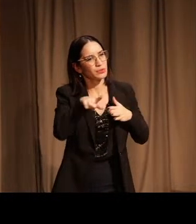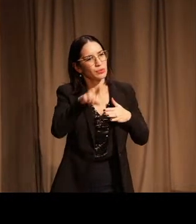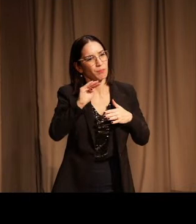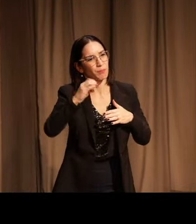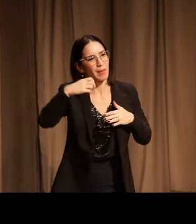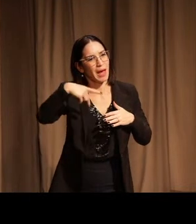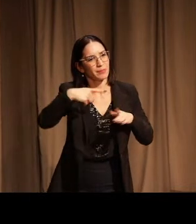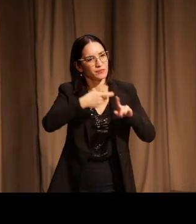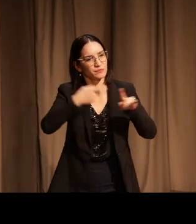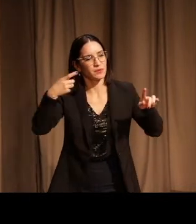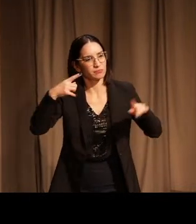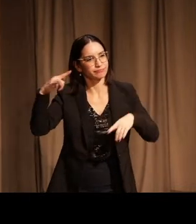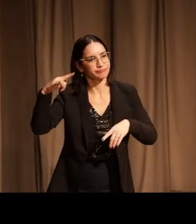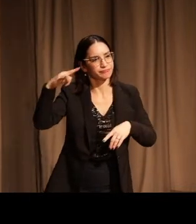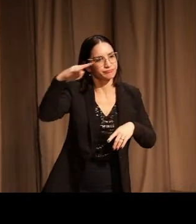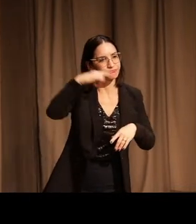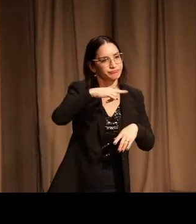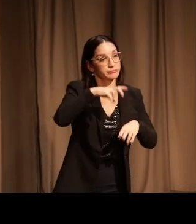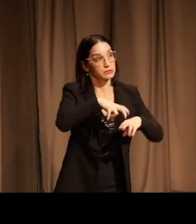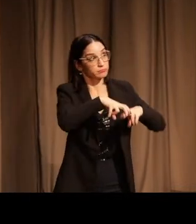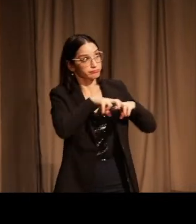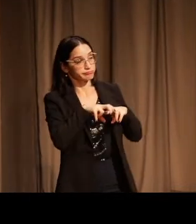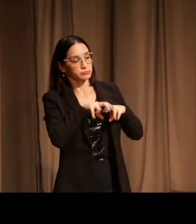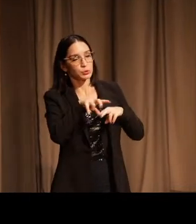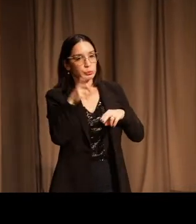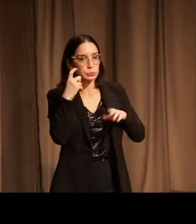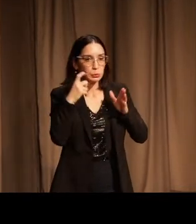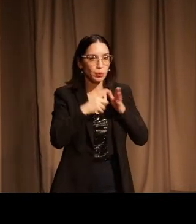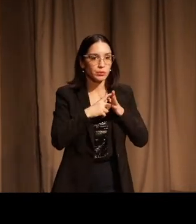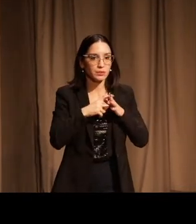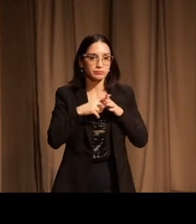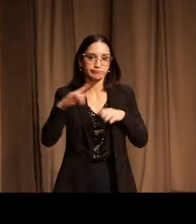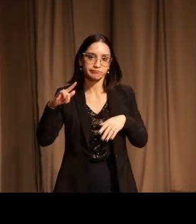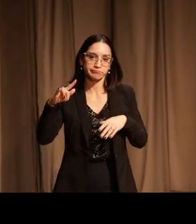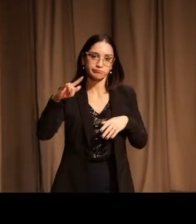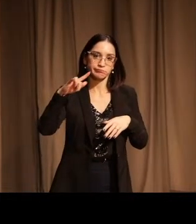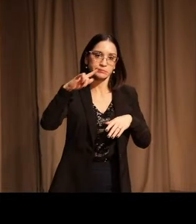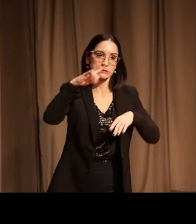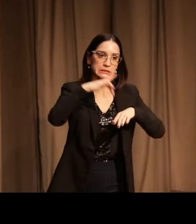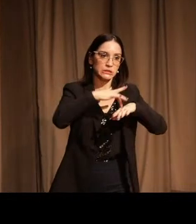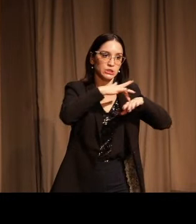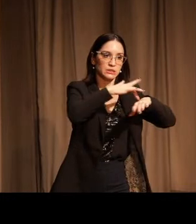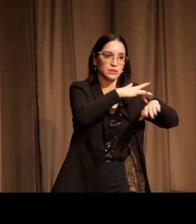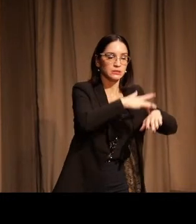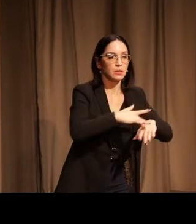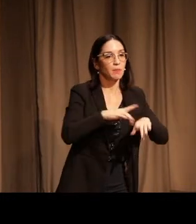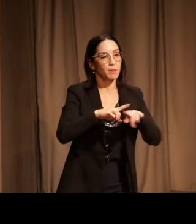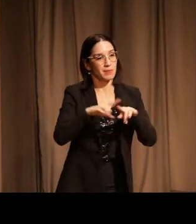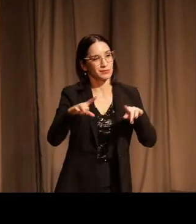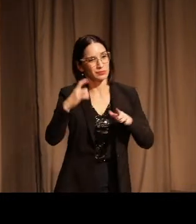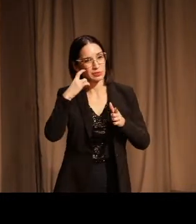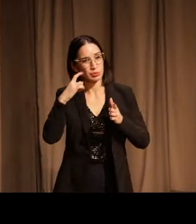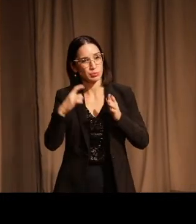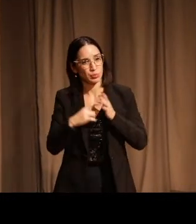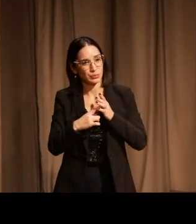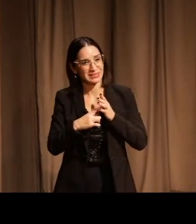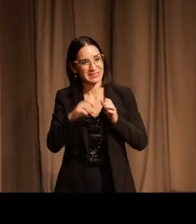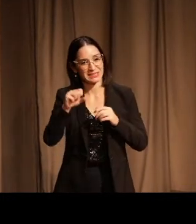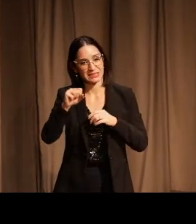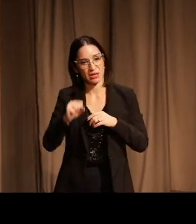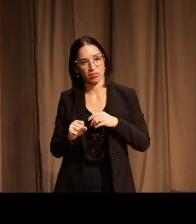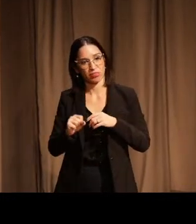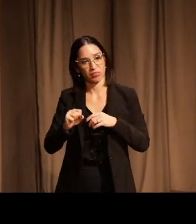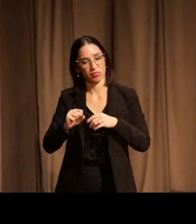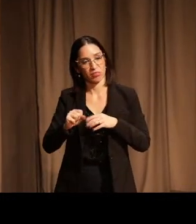that idea to it here. And you might be able to see little parts of the South American map at the bottom, and